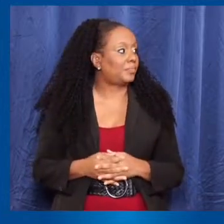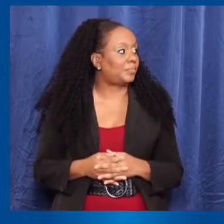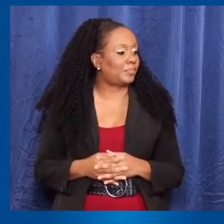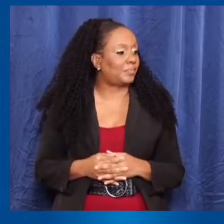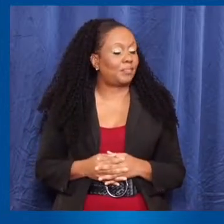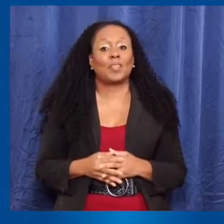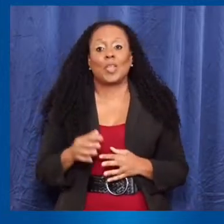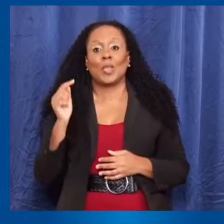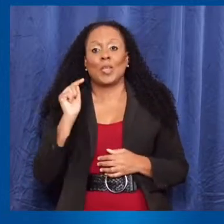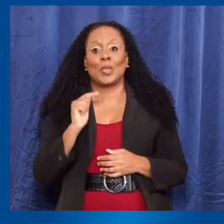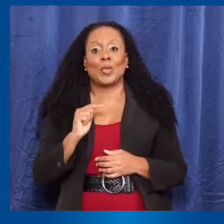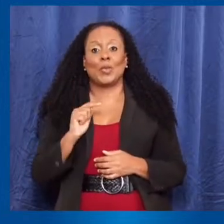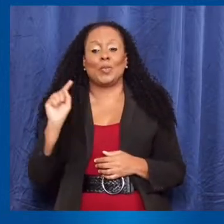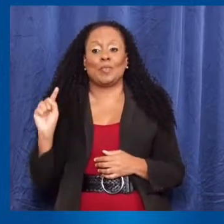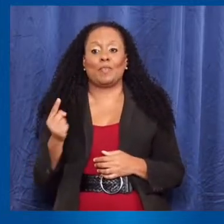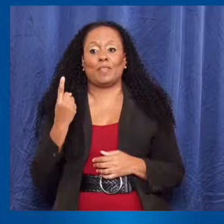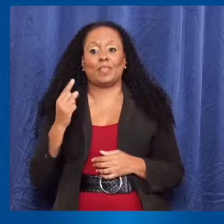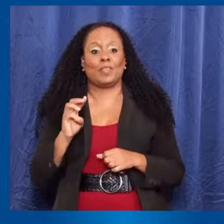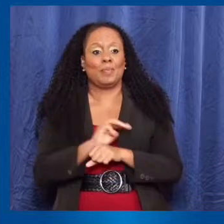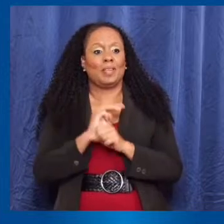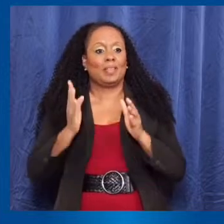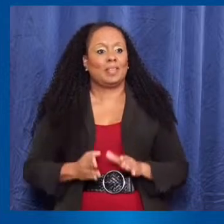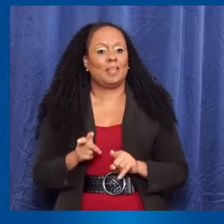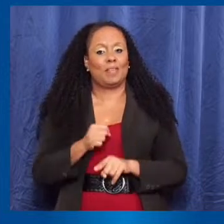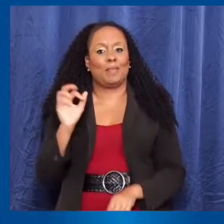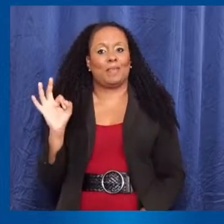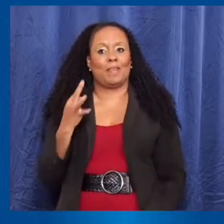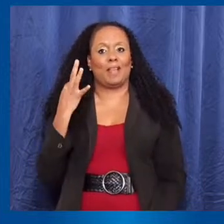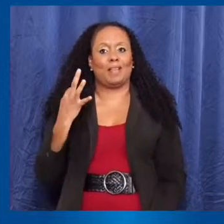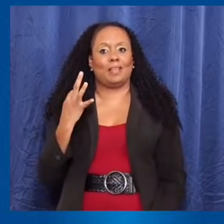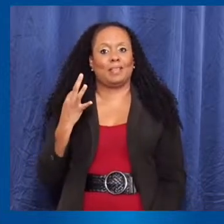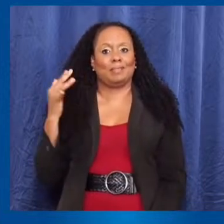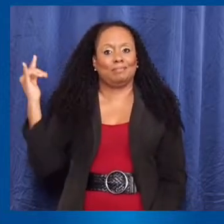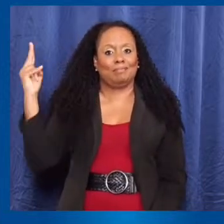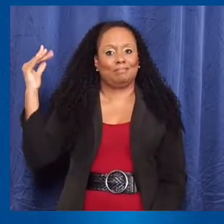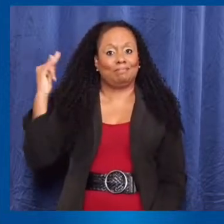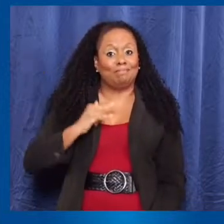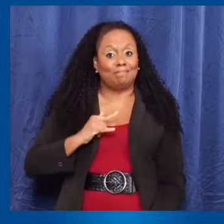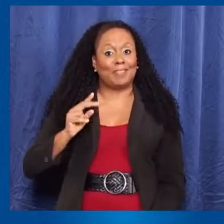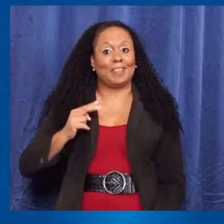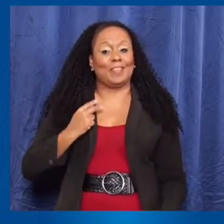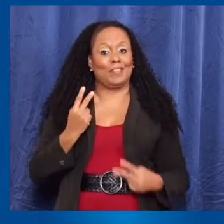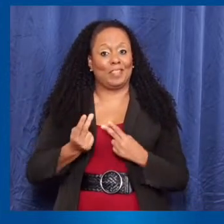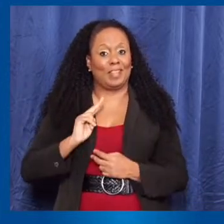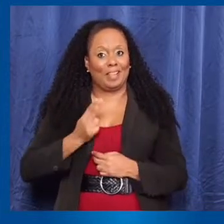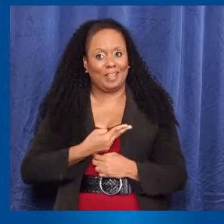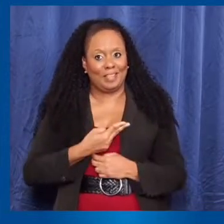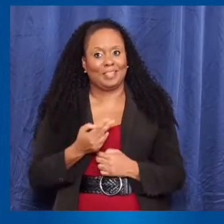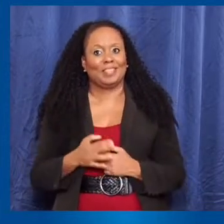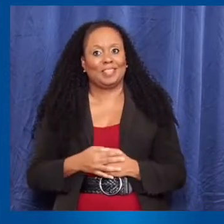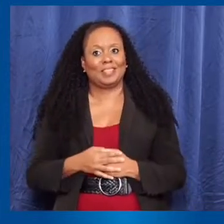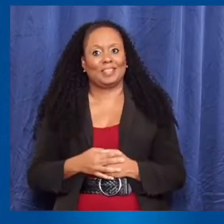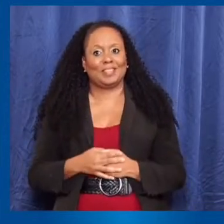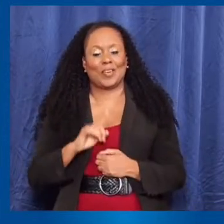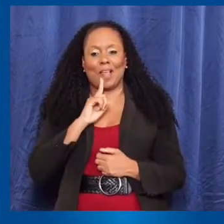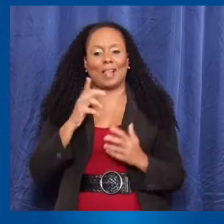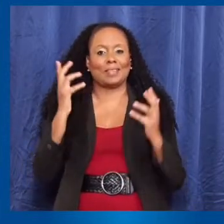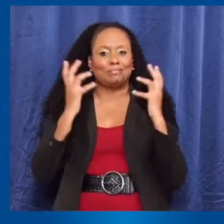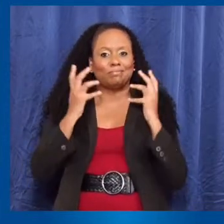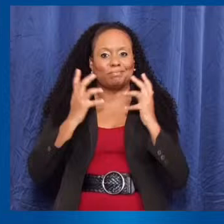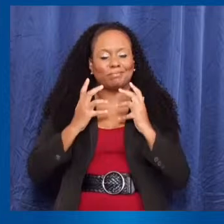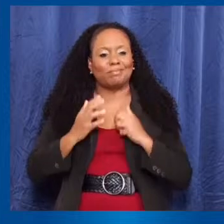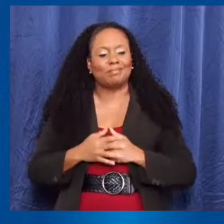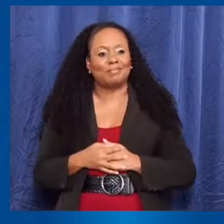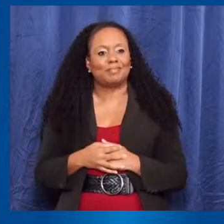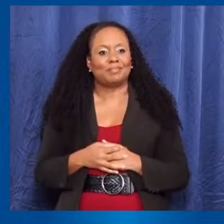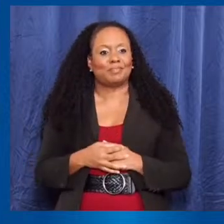first minister, I'm told, from France to visit us, and that in and of itself speaks volumes. And it speaks to the fact